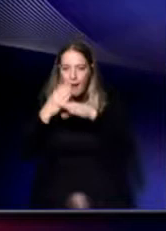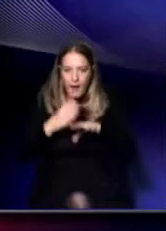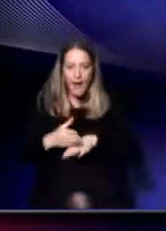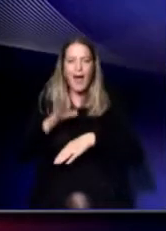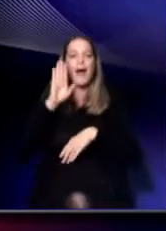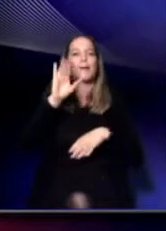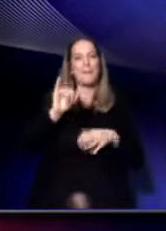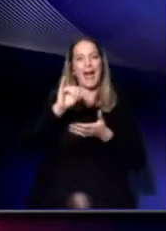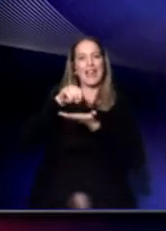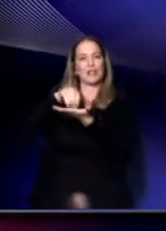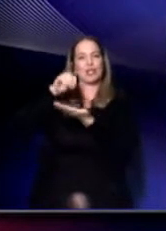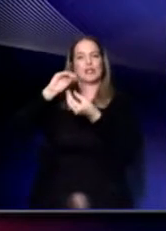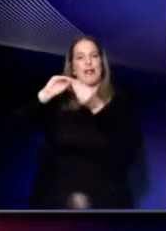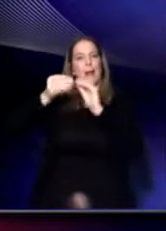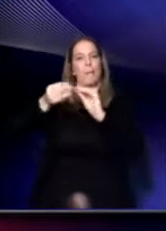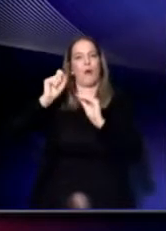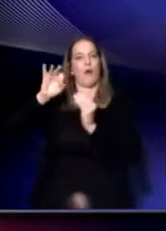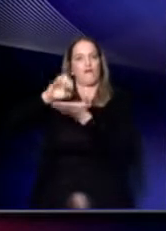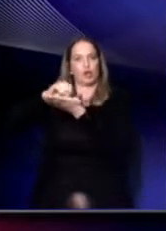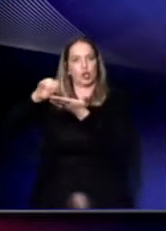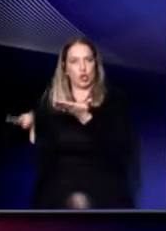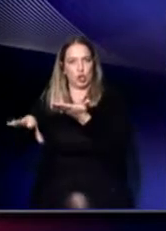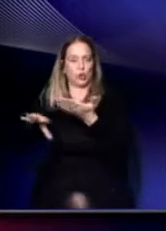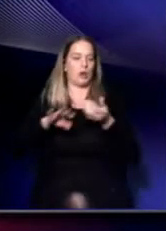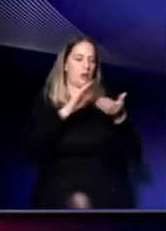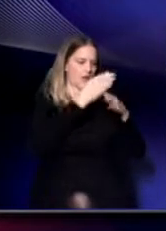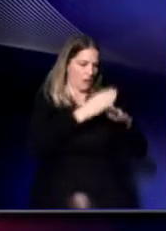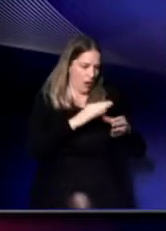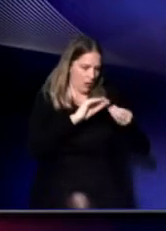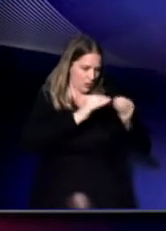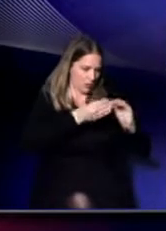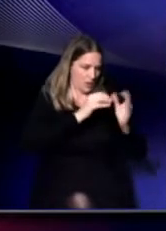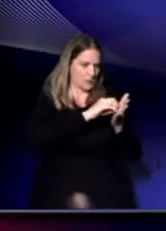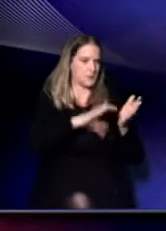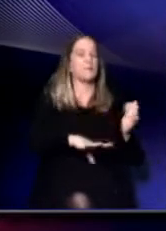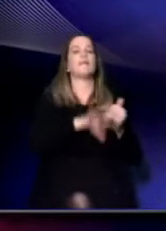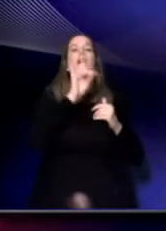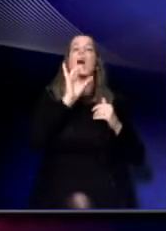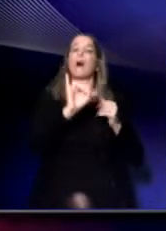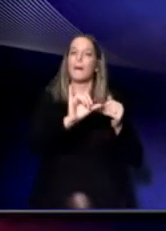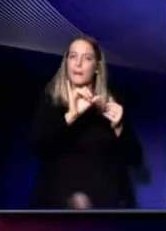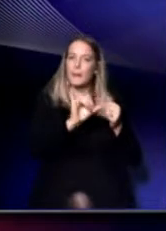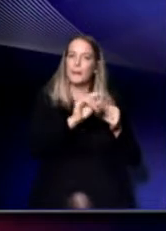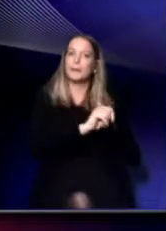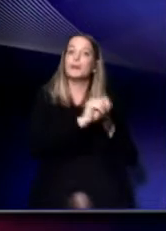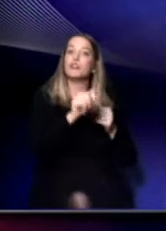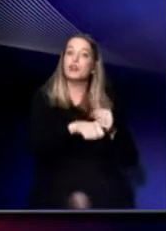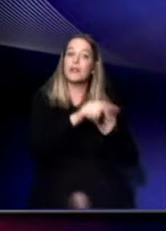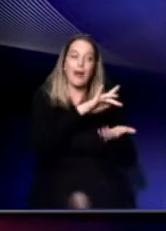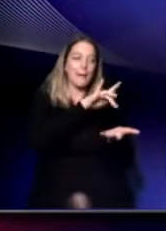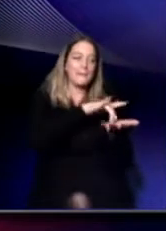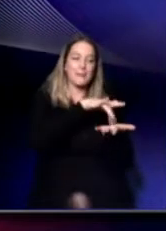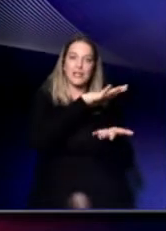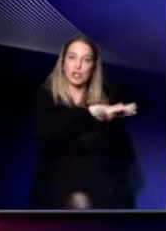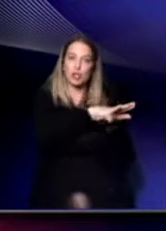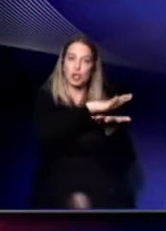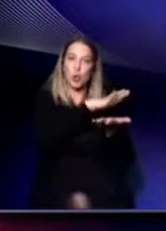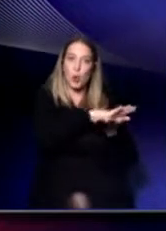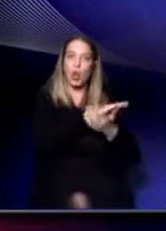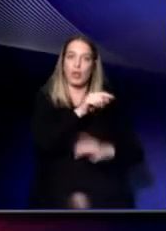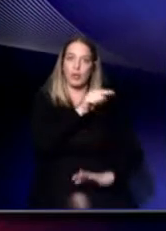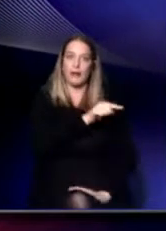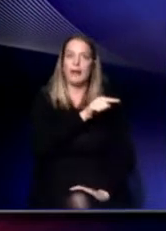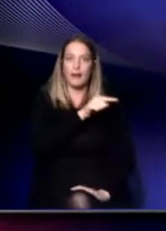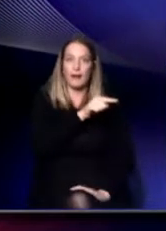square foot per student, and found that on the Tucson campus for the middle school, for